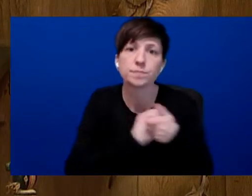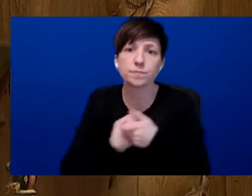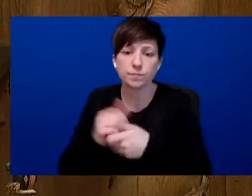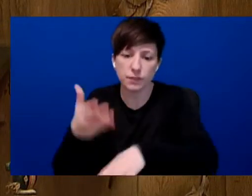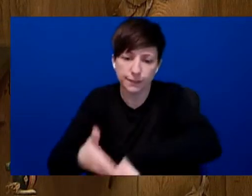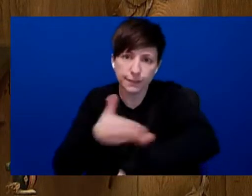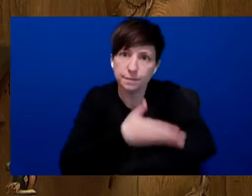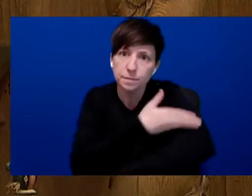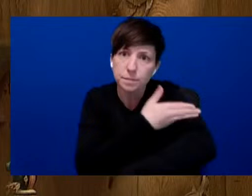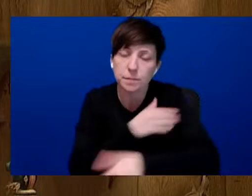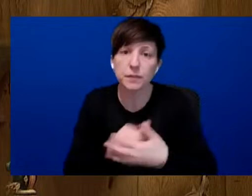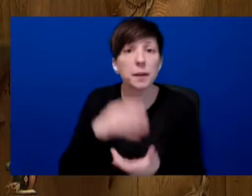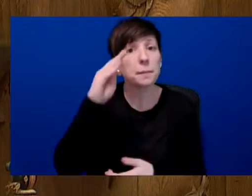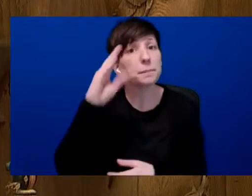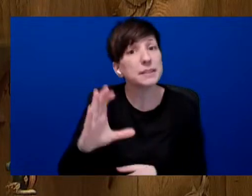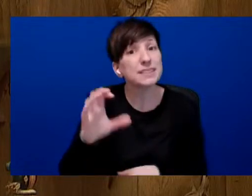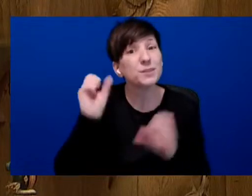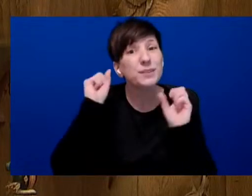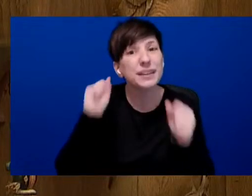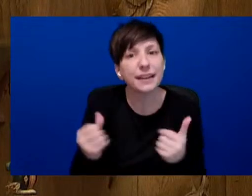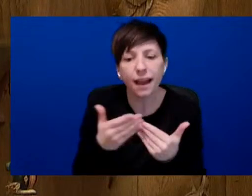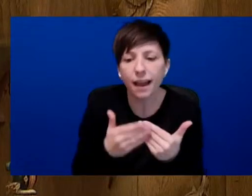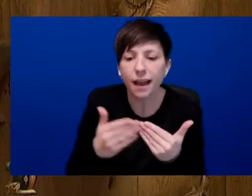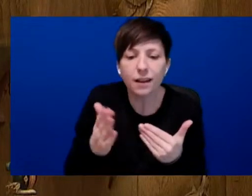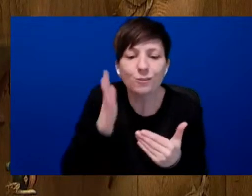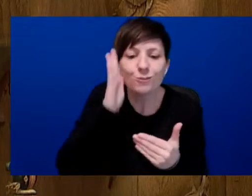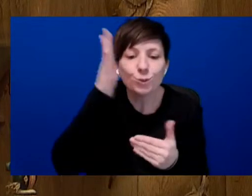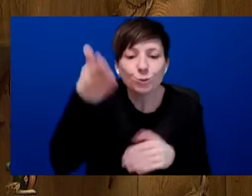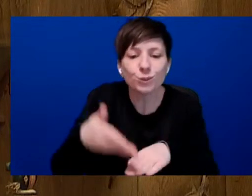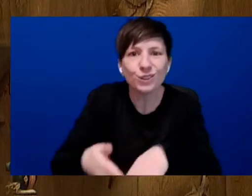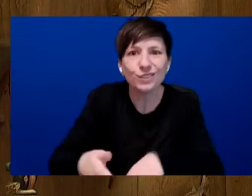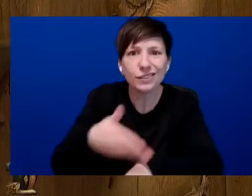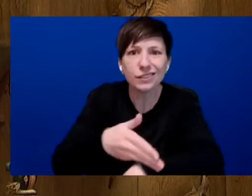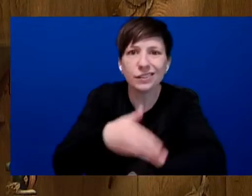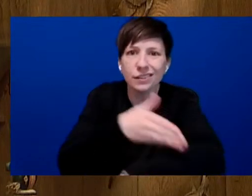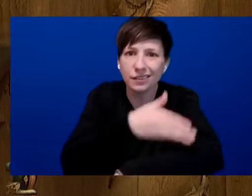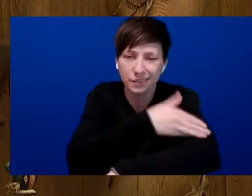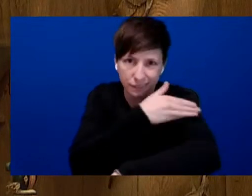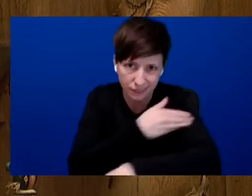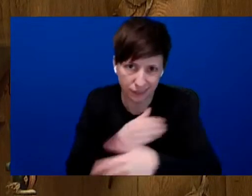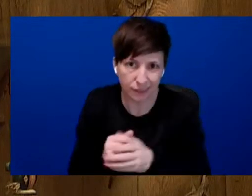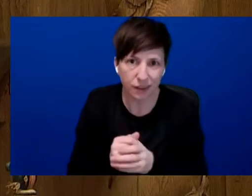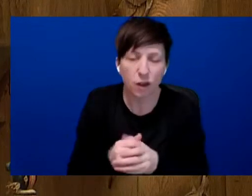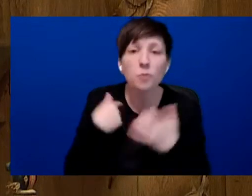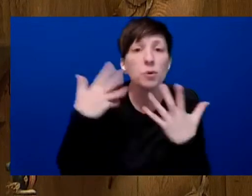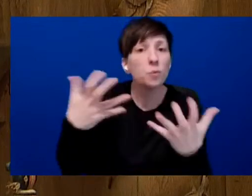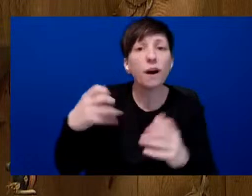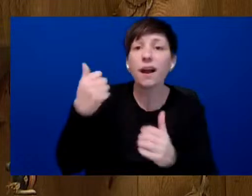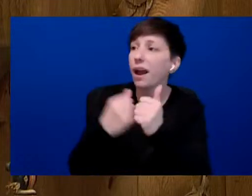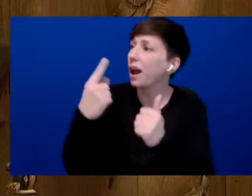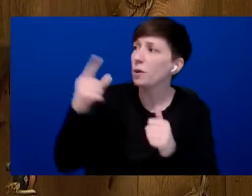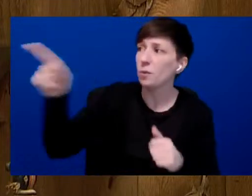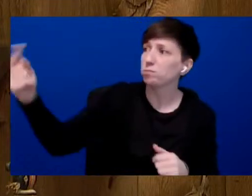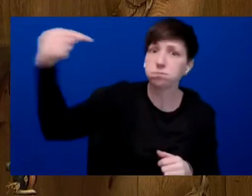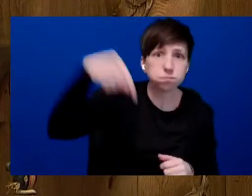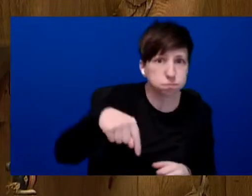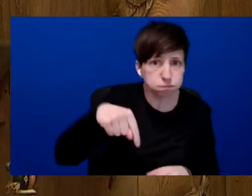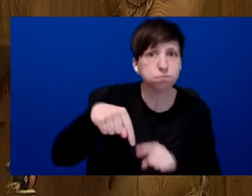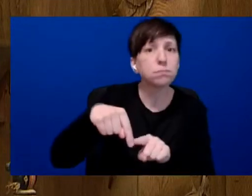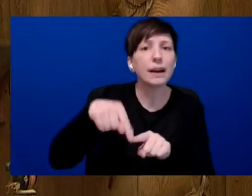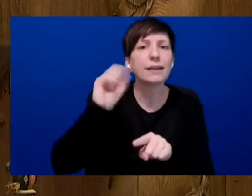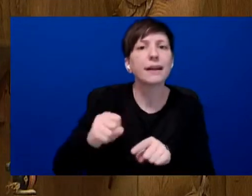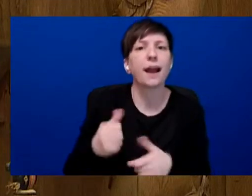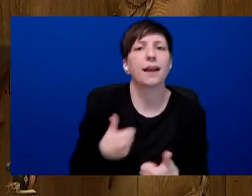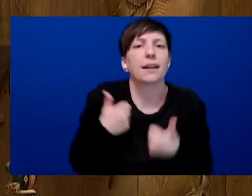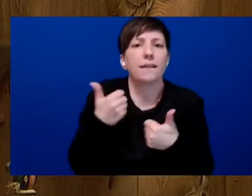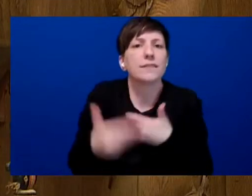us. If we work together, this will be a place where everyone can build a good life, whether you live in a city, a town,